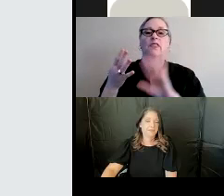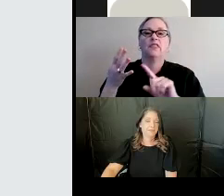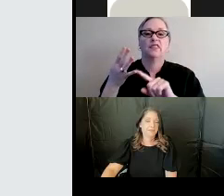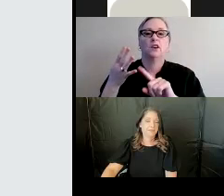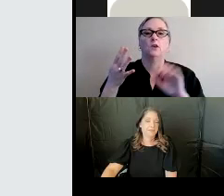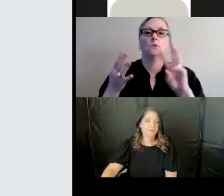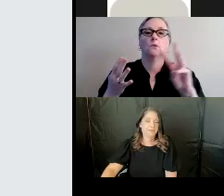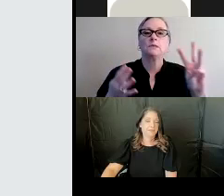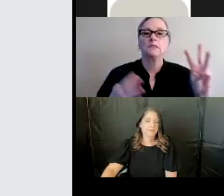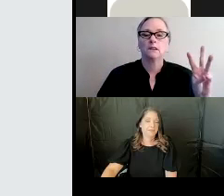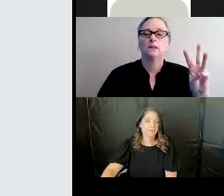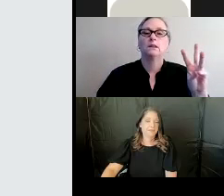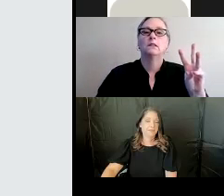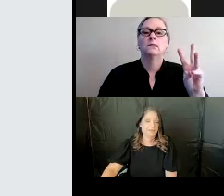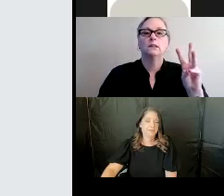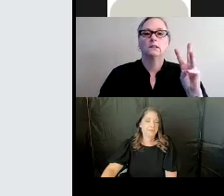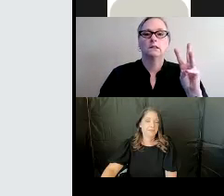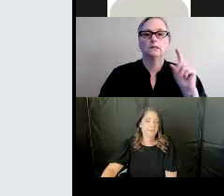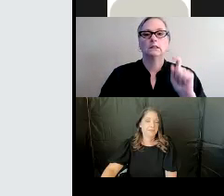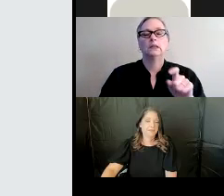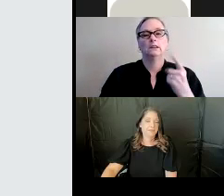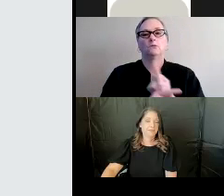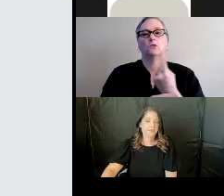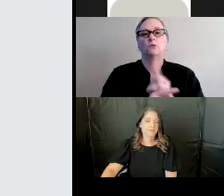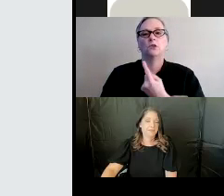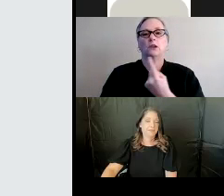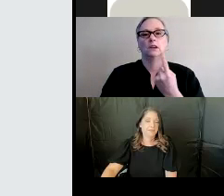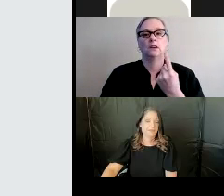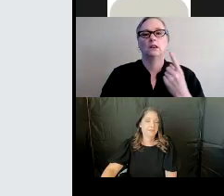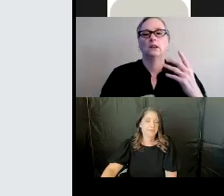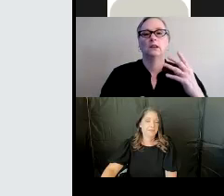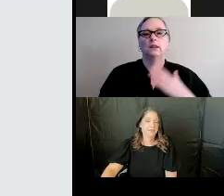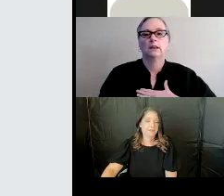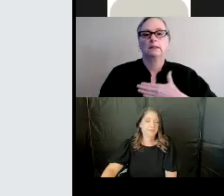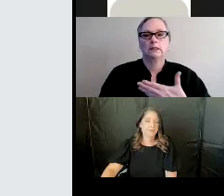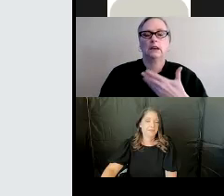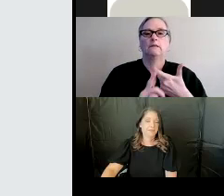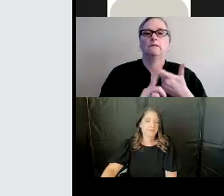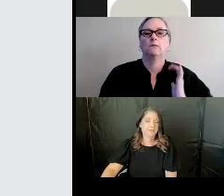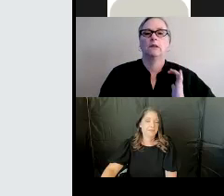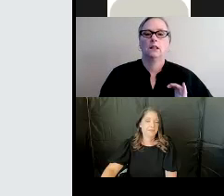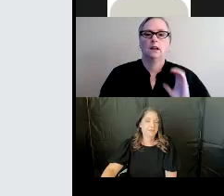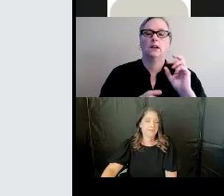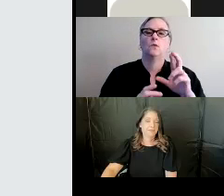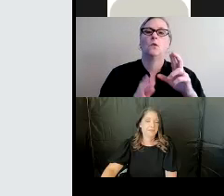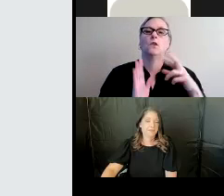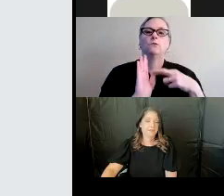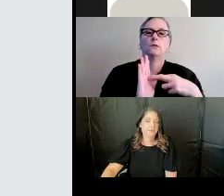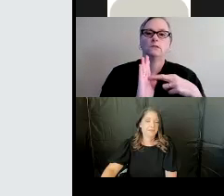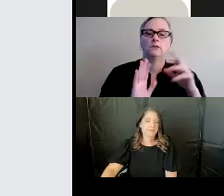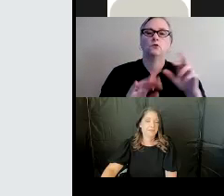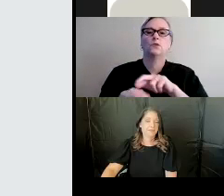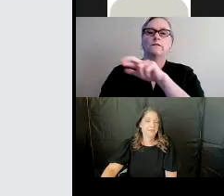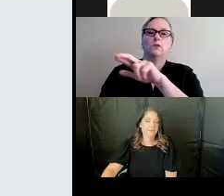they need appropriate consent from client or client's representative to refer the case to law enforcement if